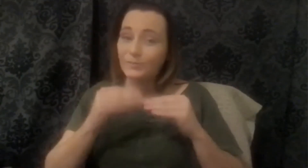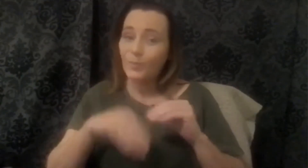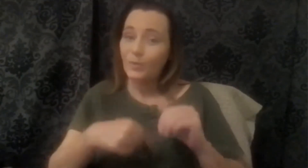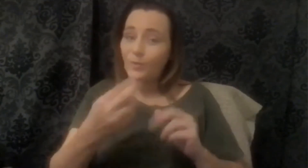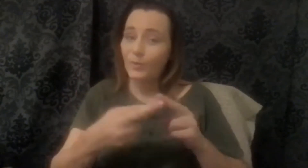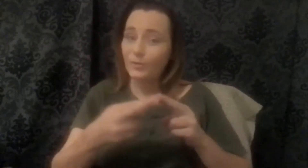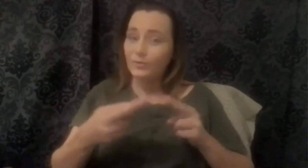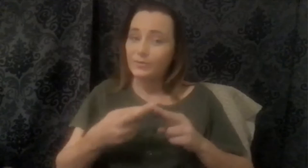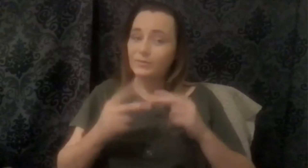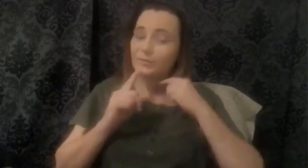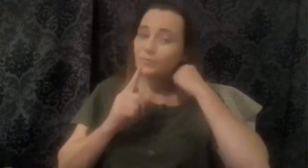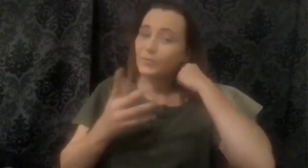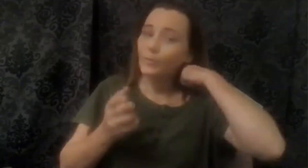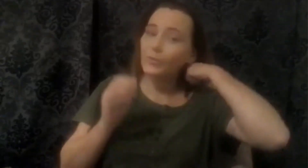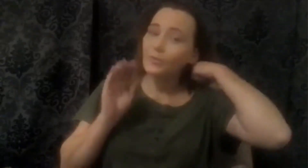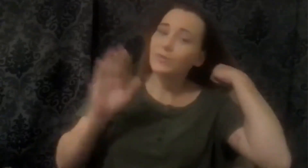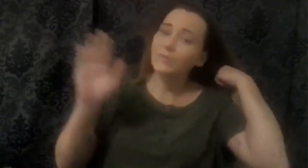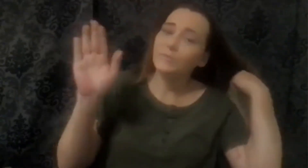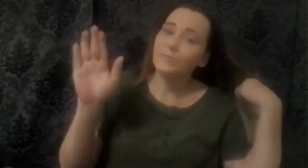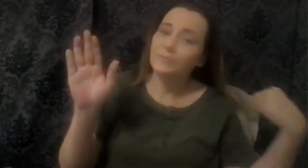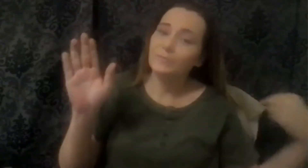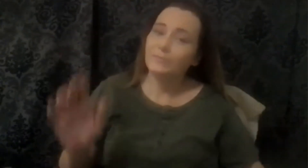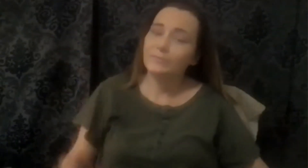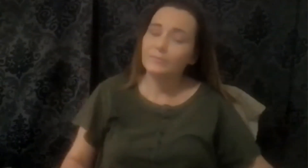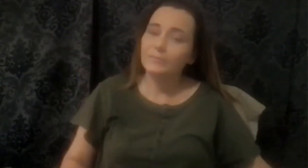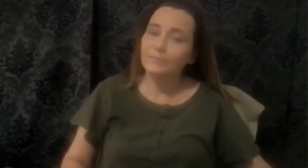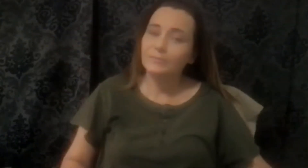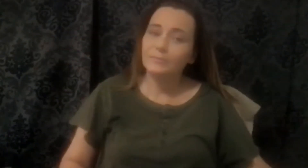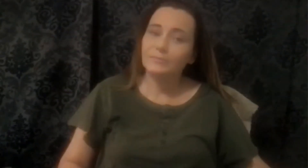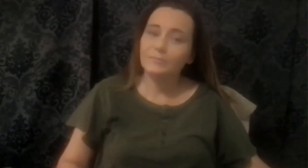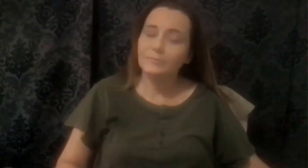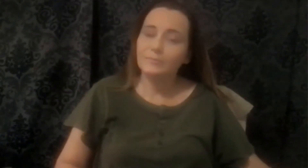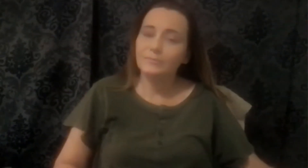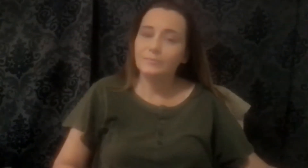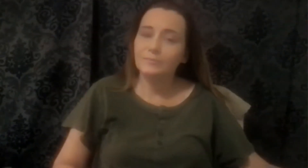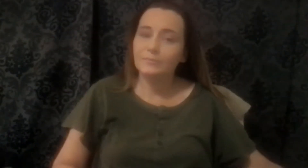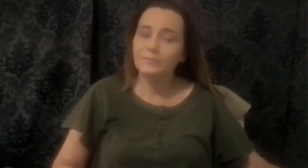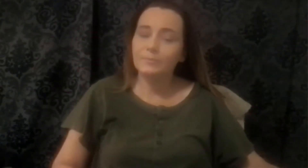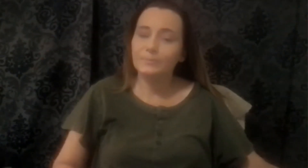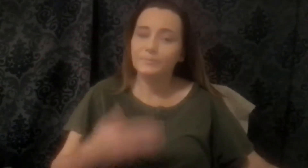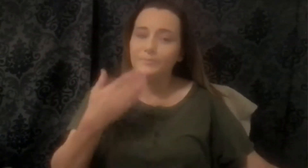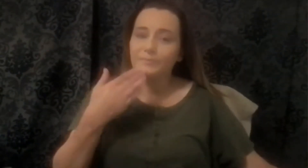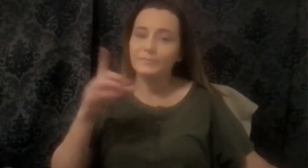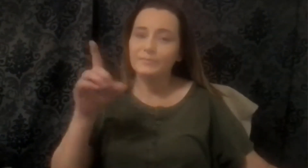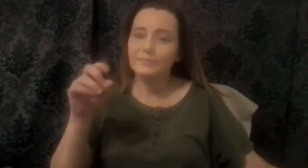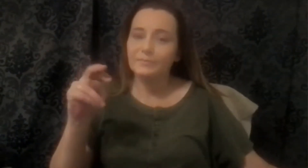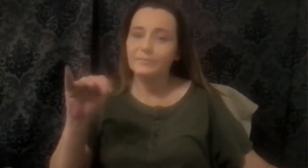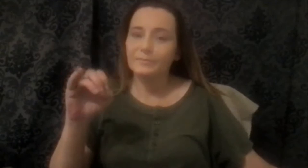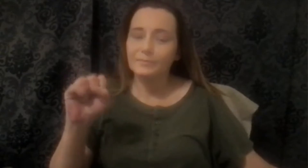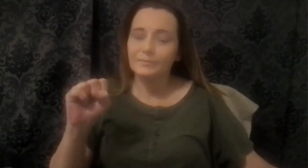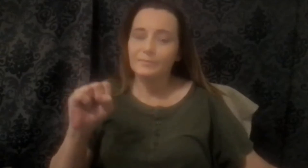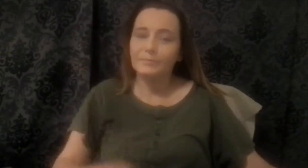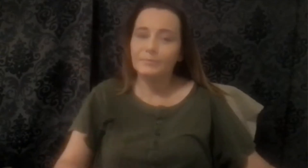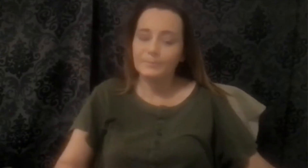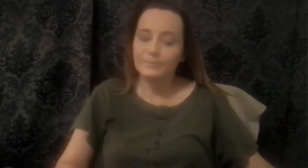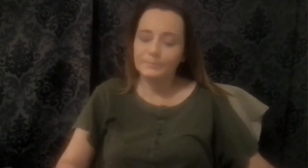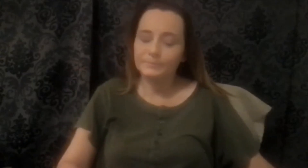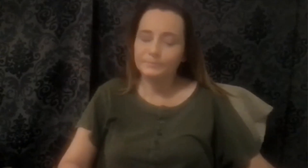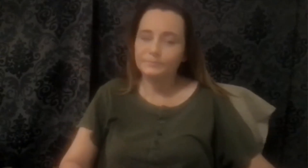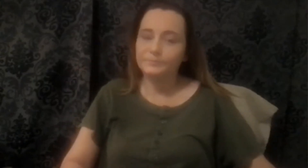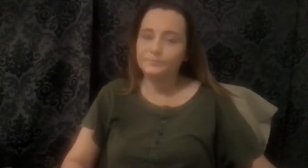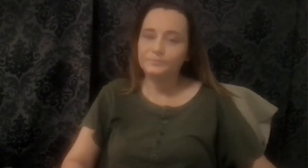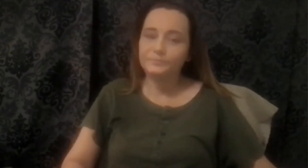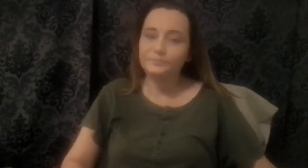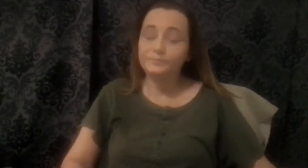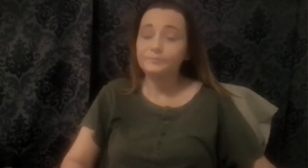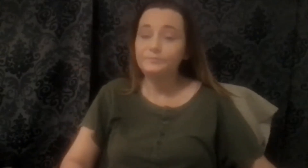was really just raising my hand for the regional part, but since I got the floor, I like those 2 points too. Thank you, Dennis. Go ahead, Lewis.